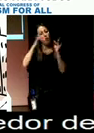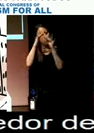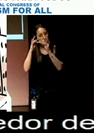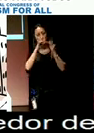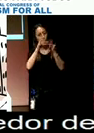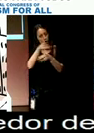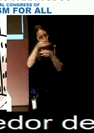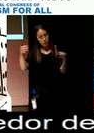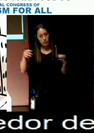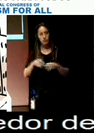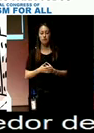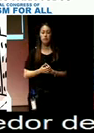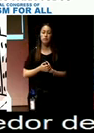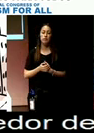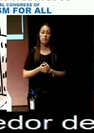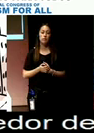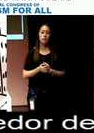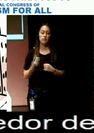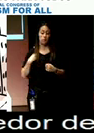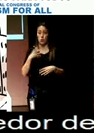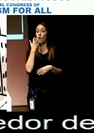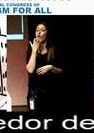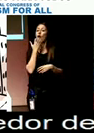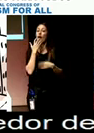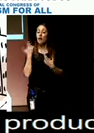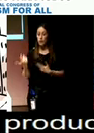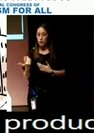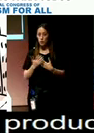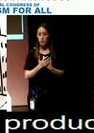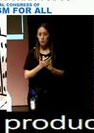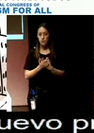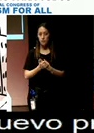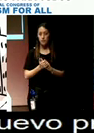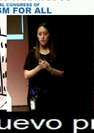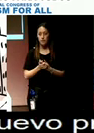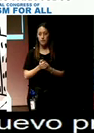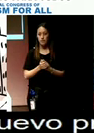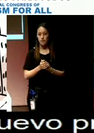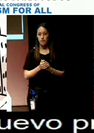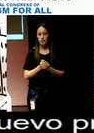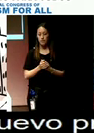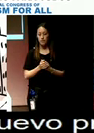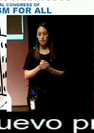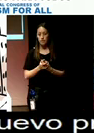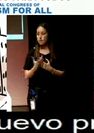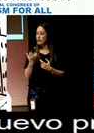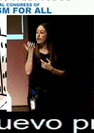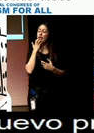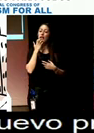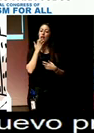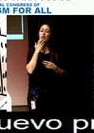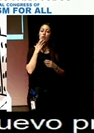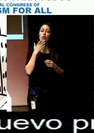So this is an example of the senior market, which is basically some examples of where numbers are. And it shows